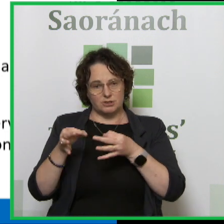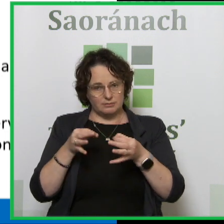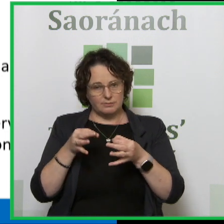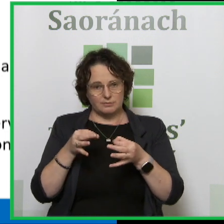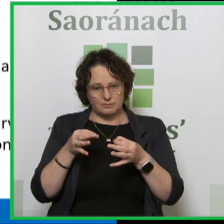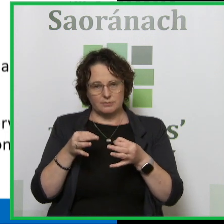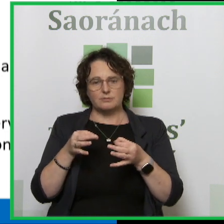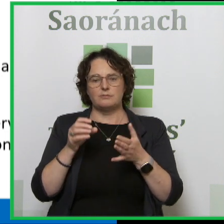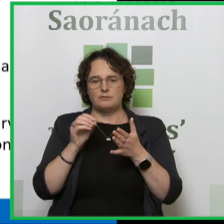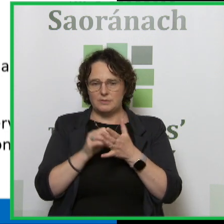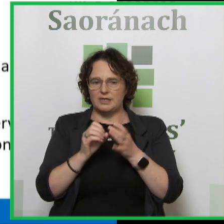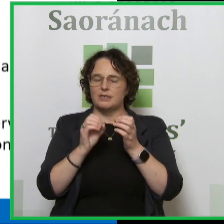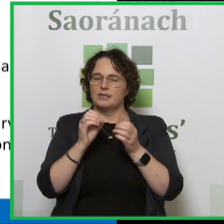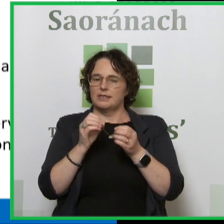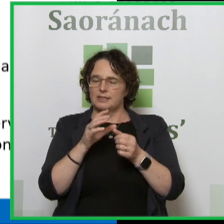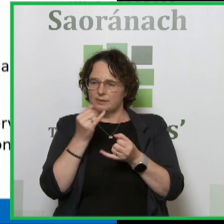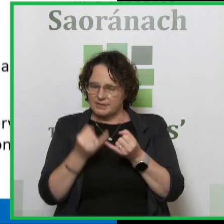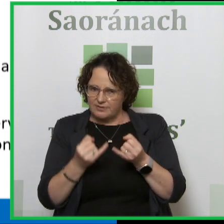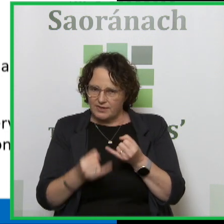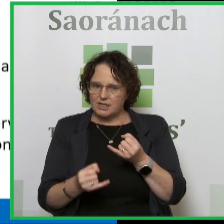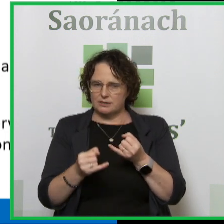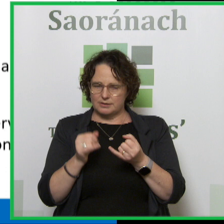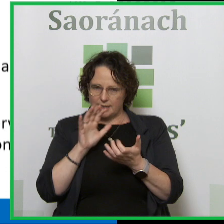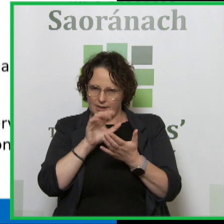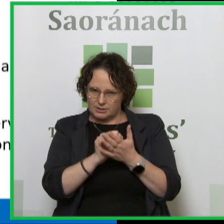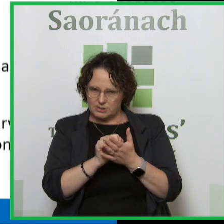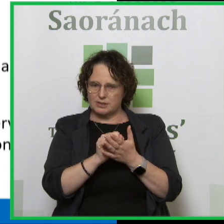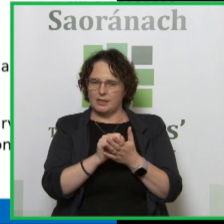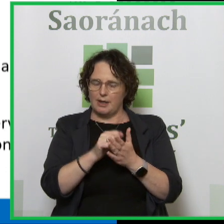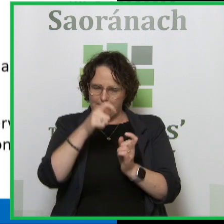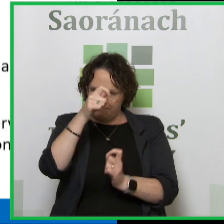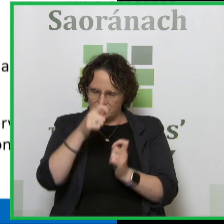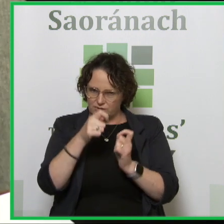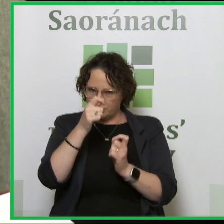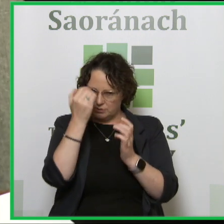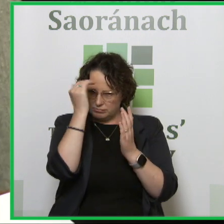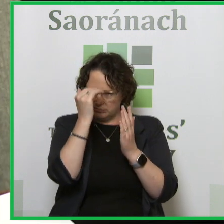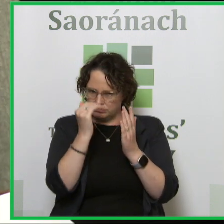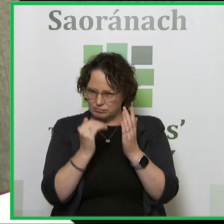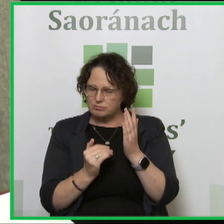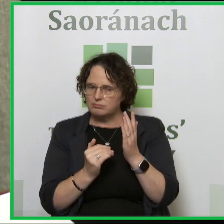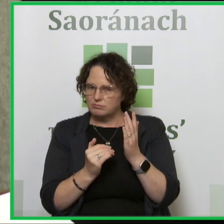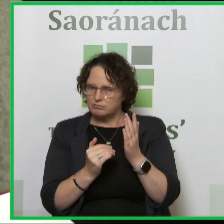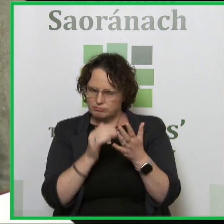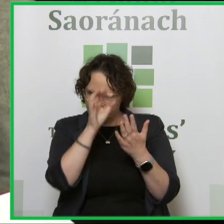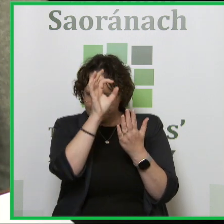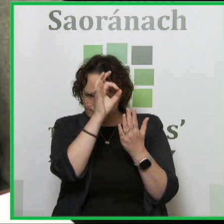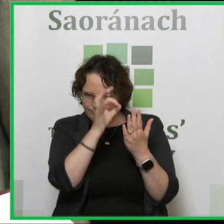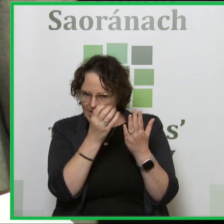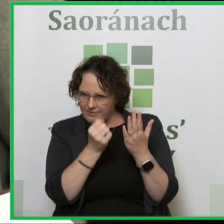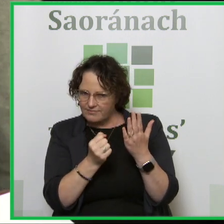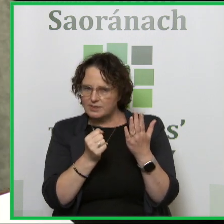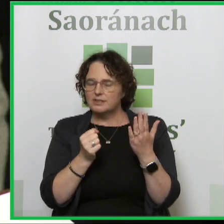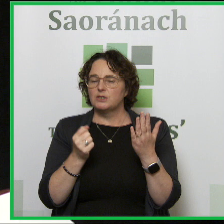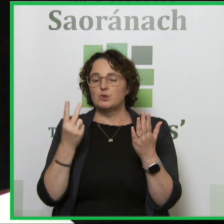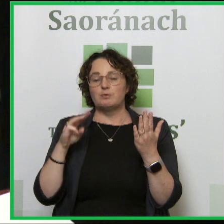specific, quantifiable and measurable key performance indicators for the services as well as the strategy. Just 2 minutes,